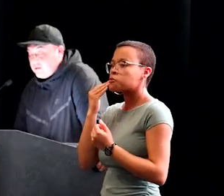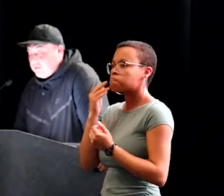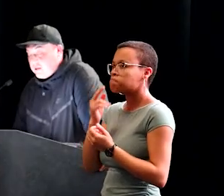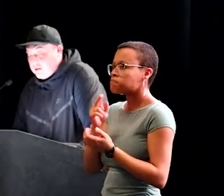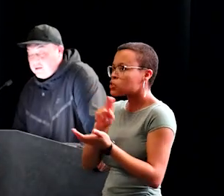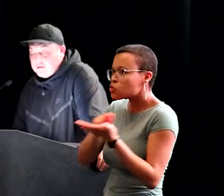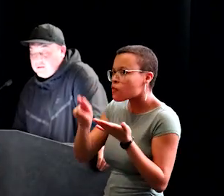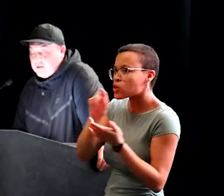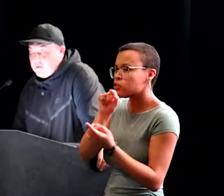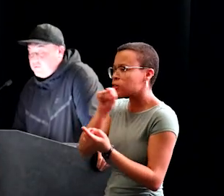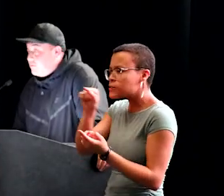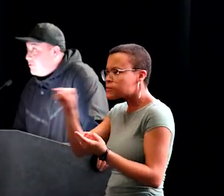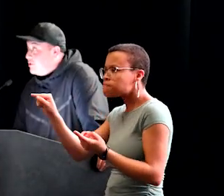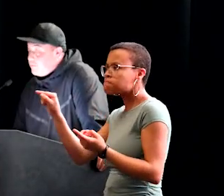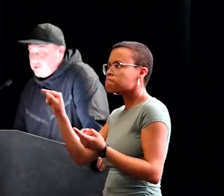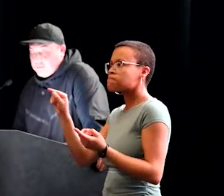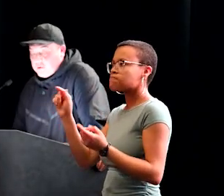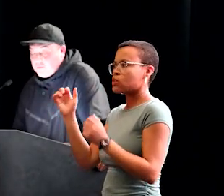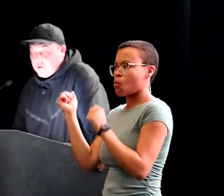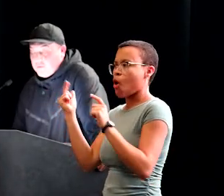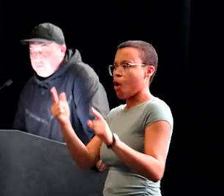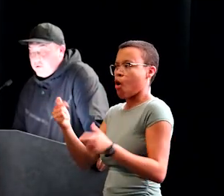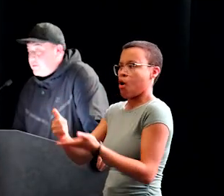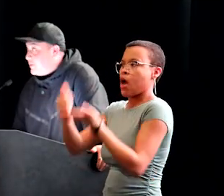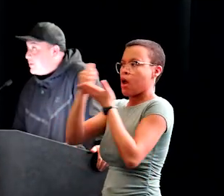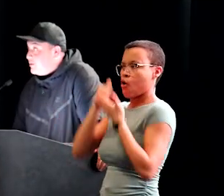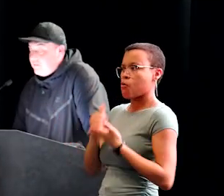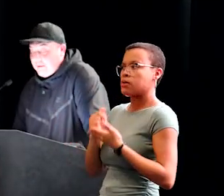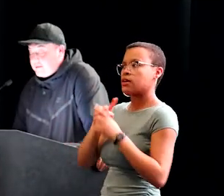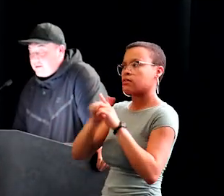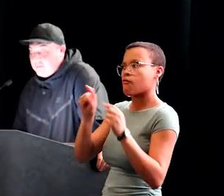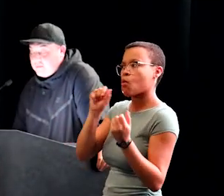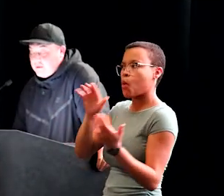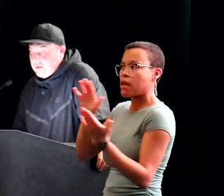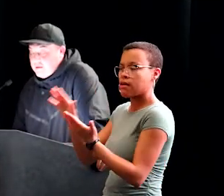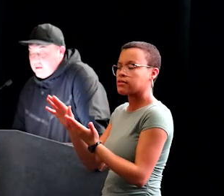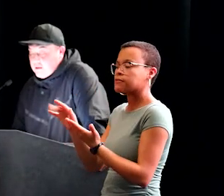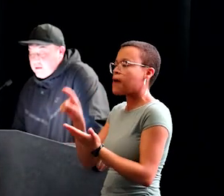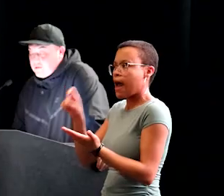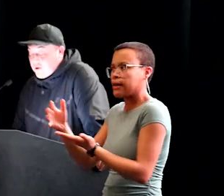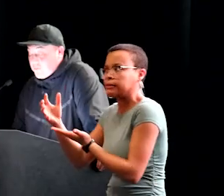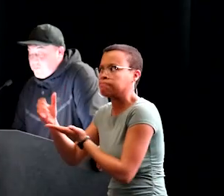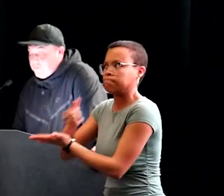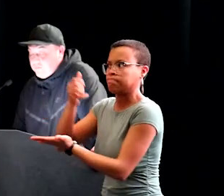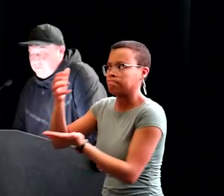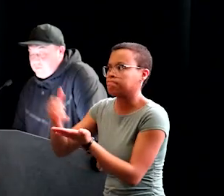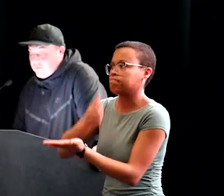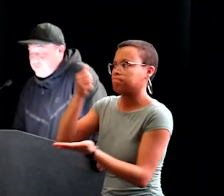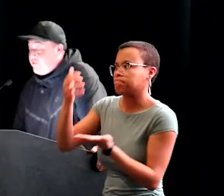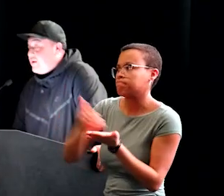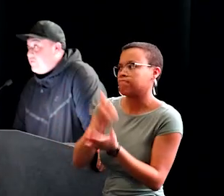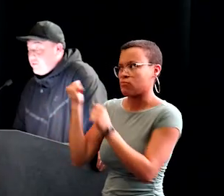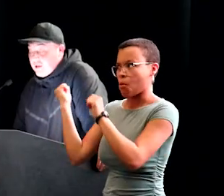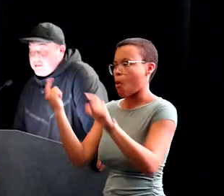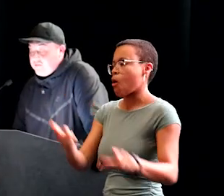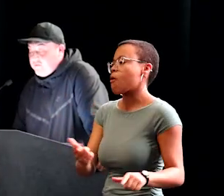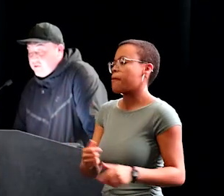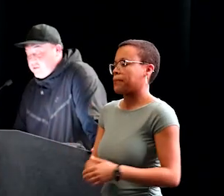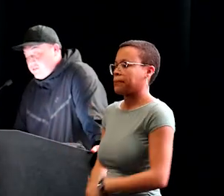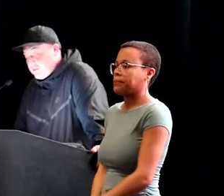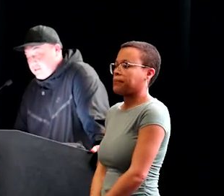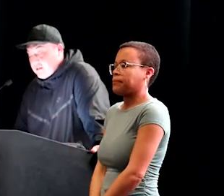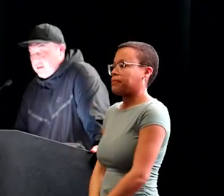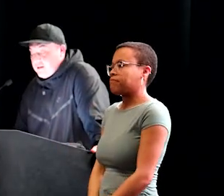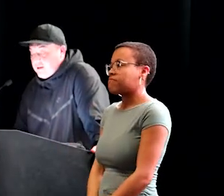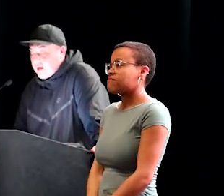and curricula would really push me to grow in ways that I couldn't pass up. So, for the last 5